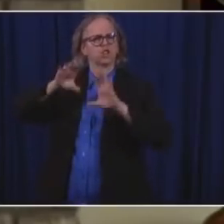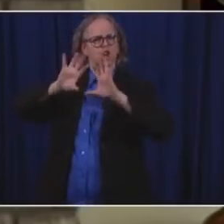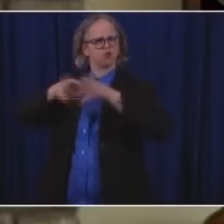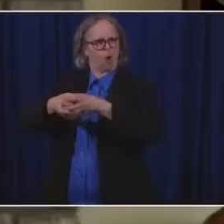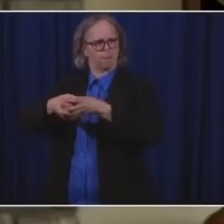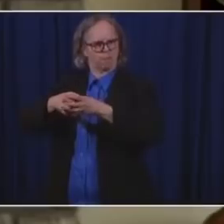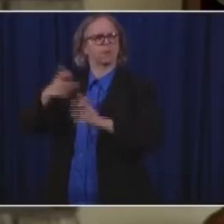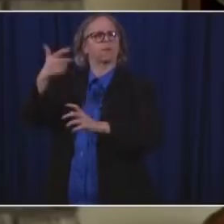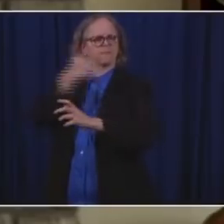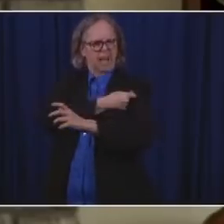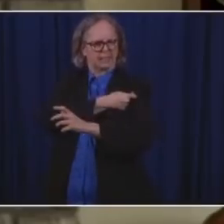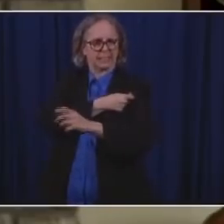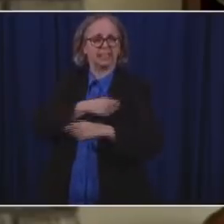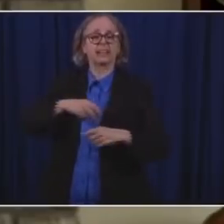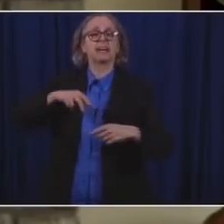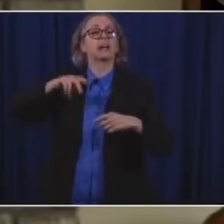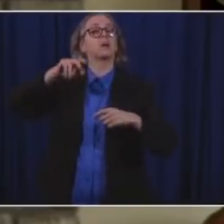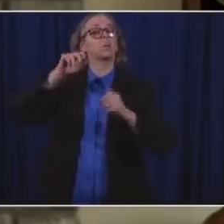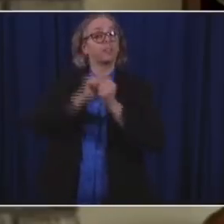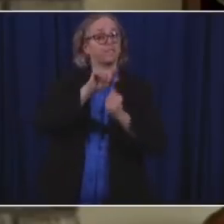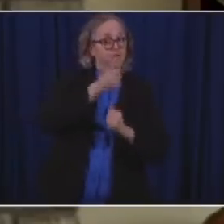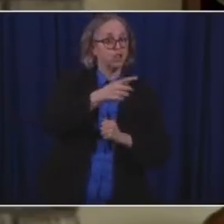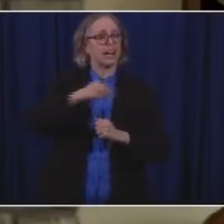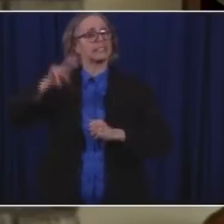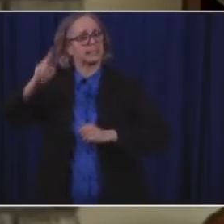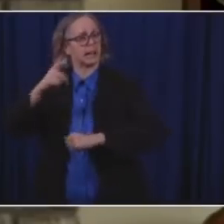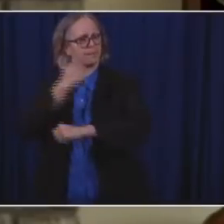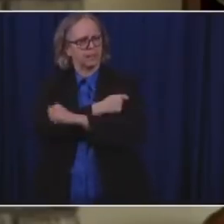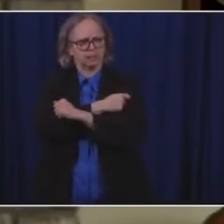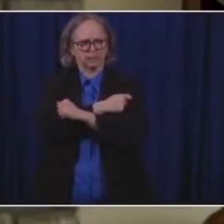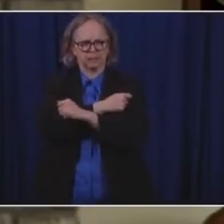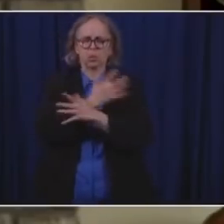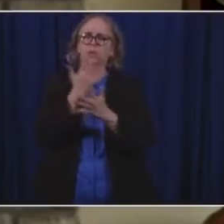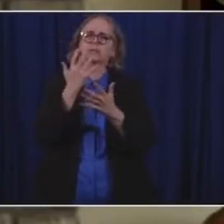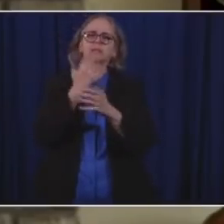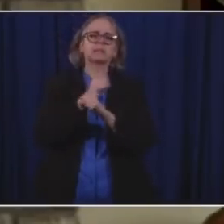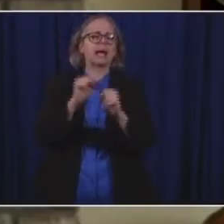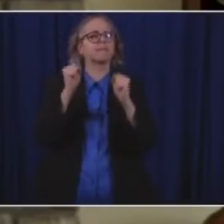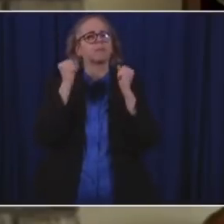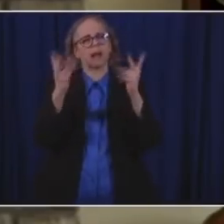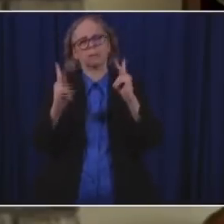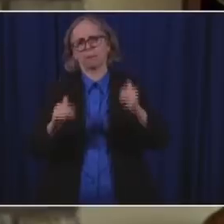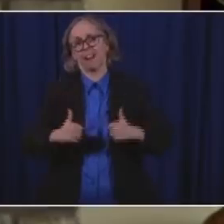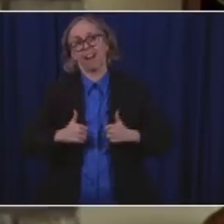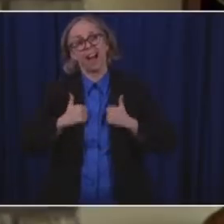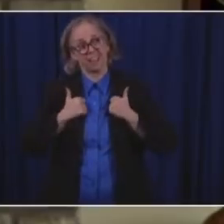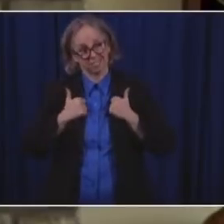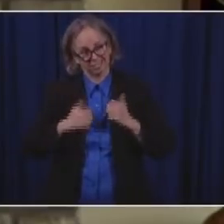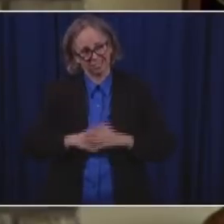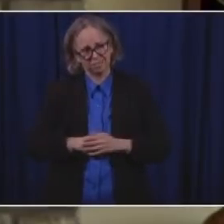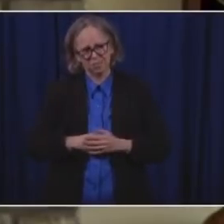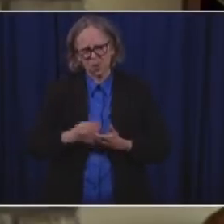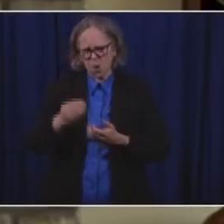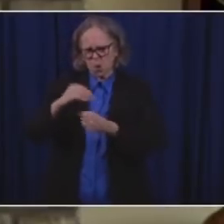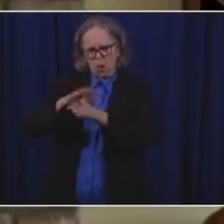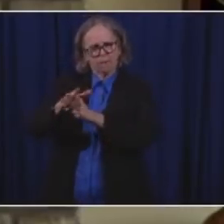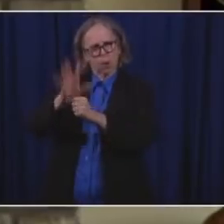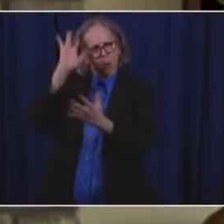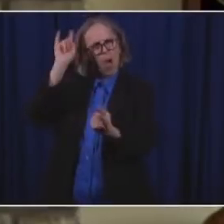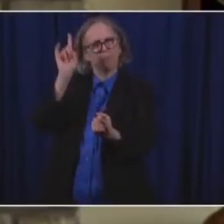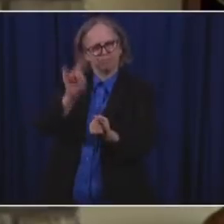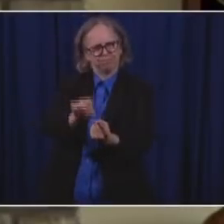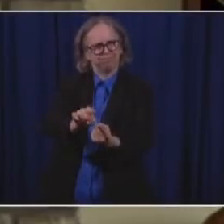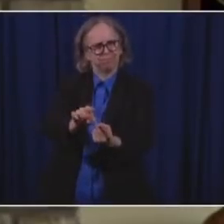second vaccination. That will save a lot of lives. We know that. It will slow this virus down. And the other thing it will